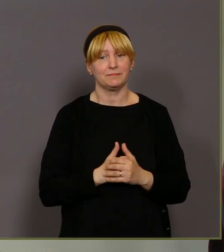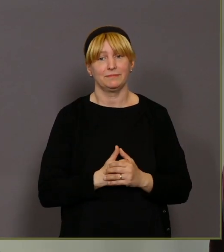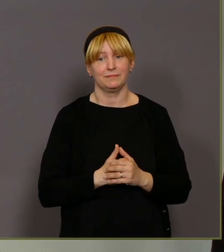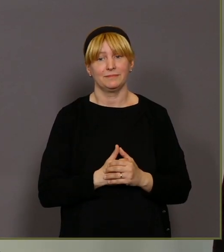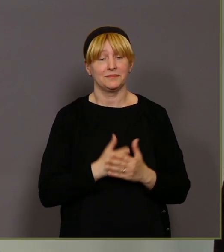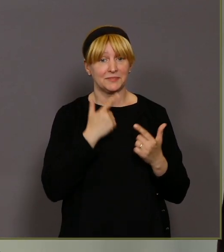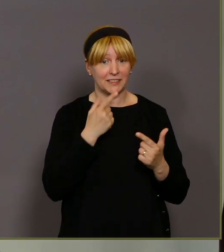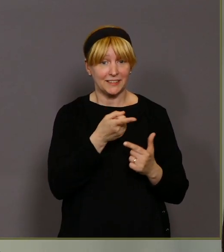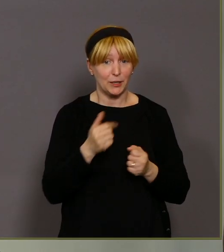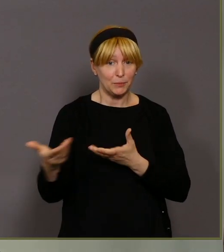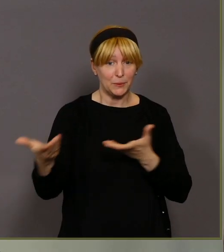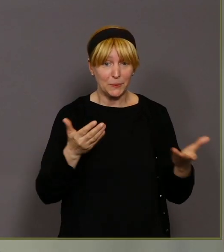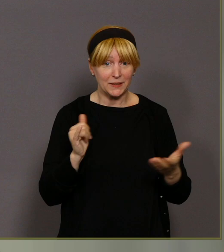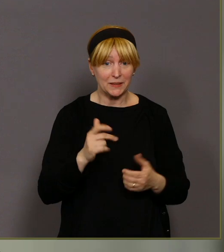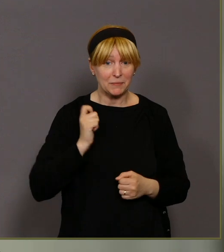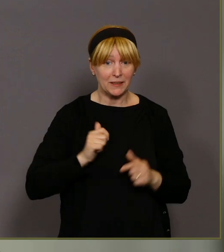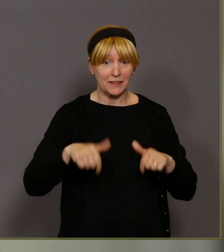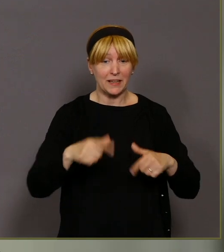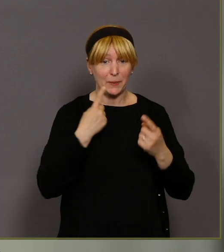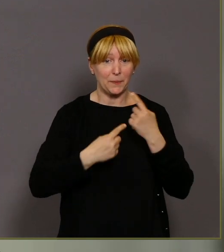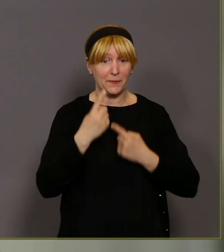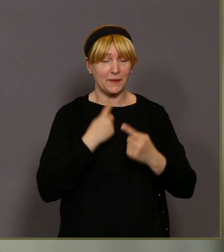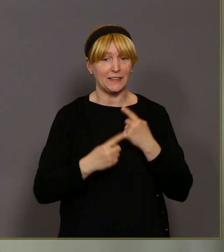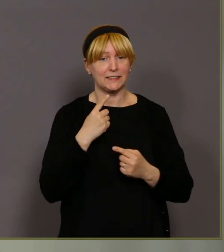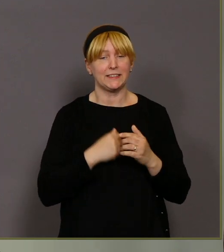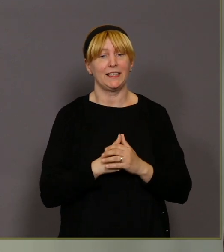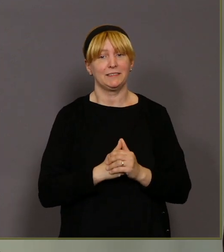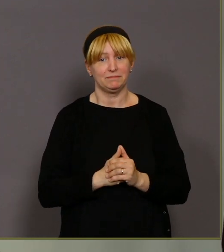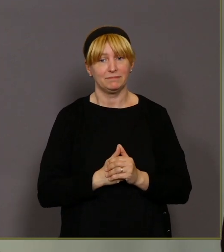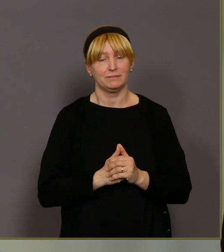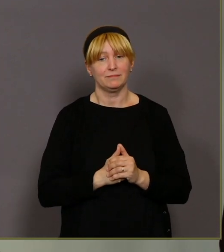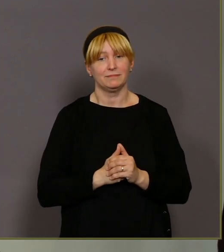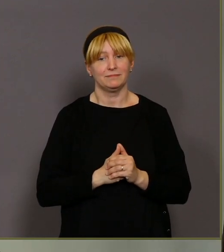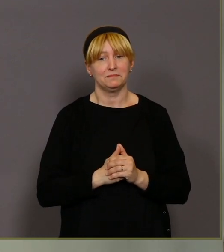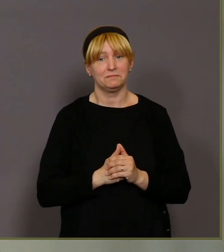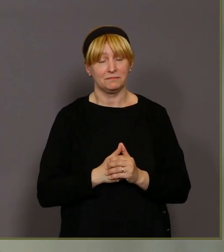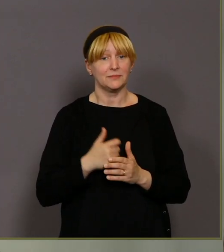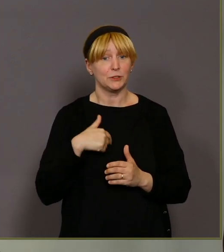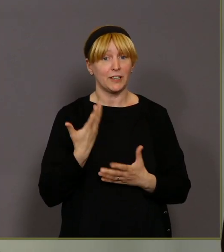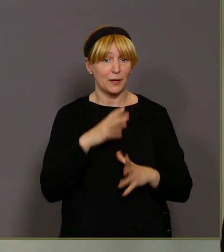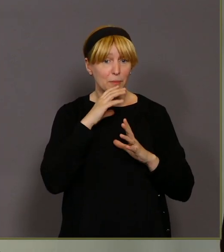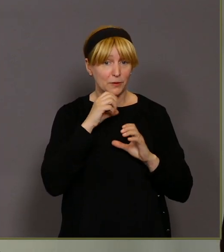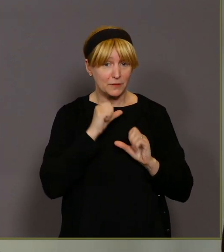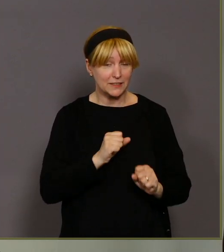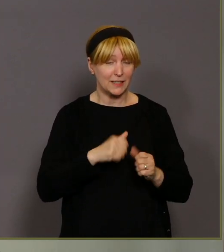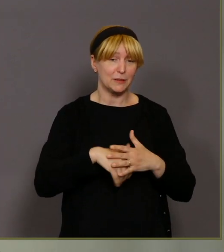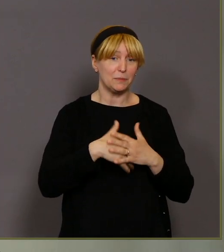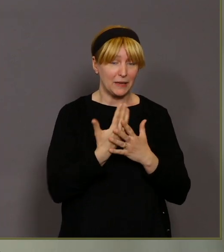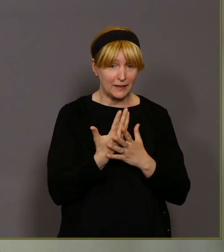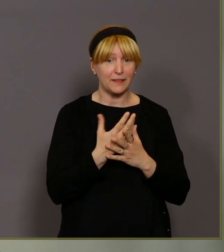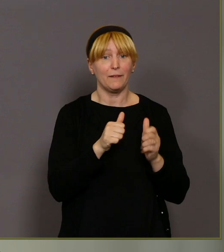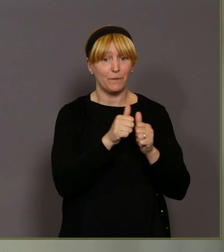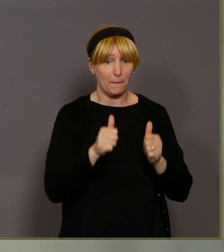for inviting me to this conference. I'm a professor of media informatics